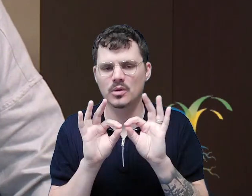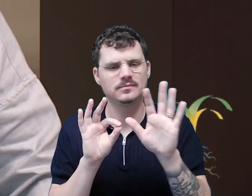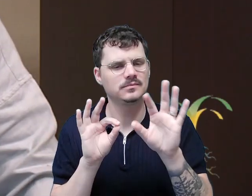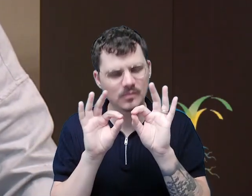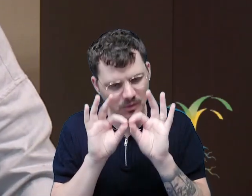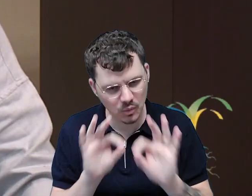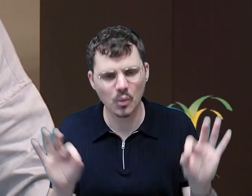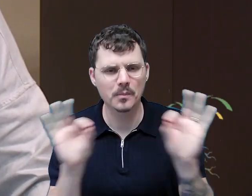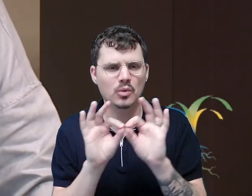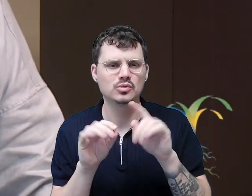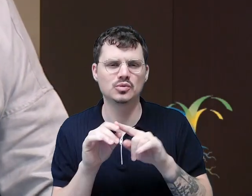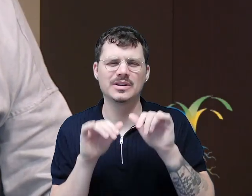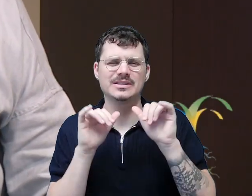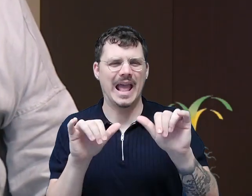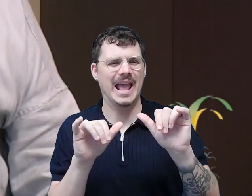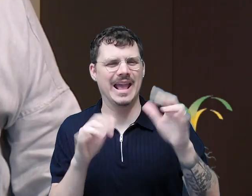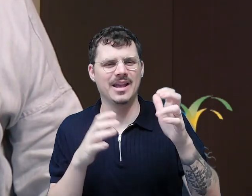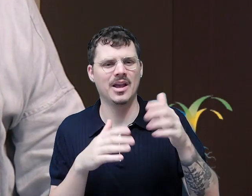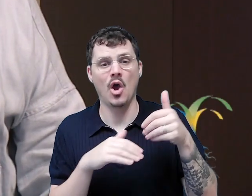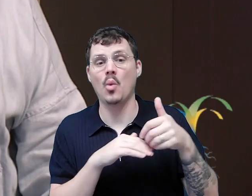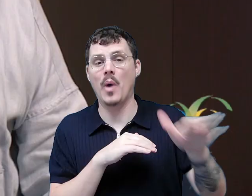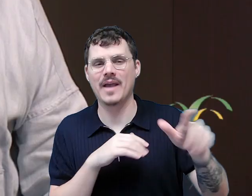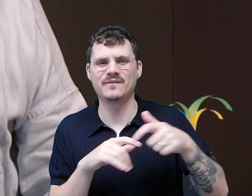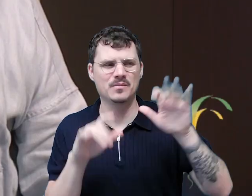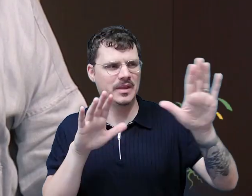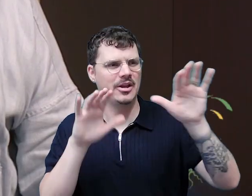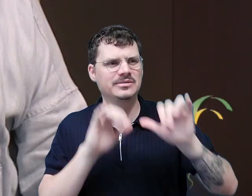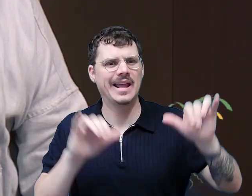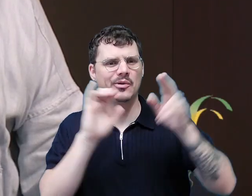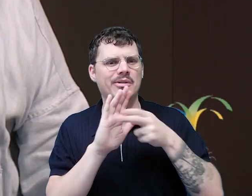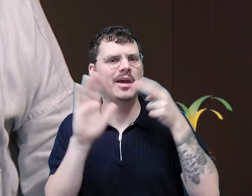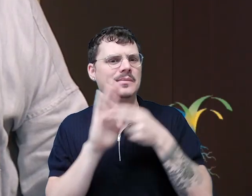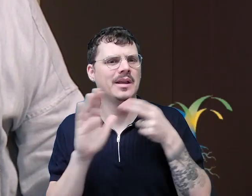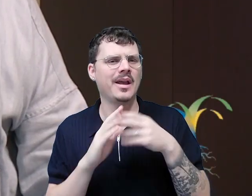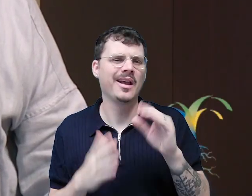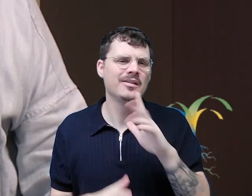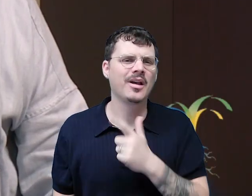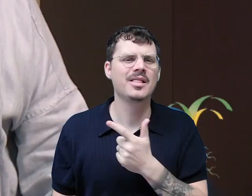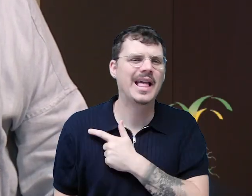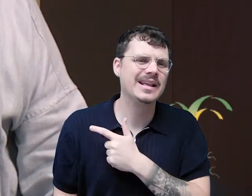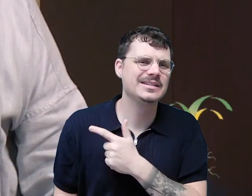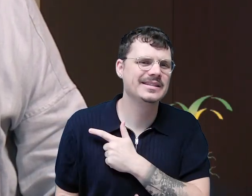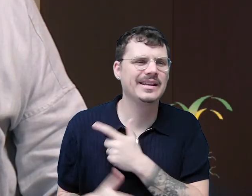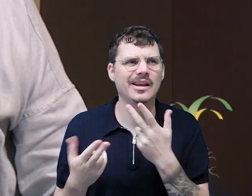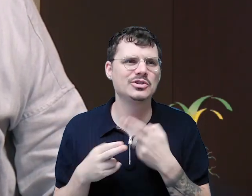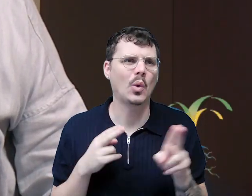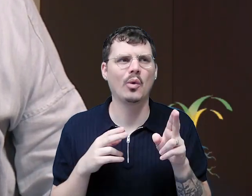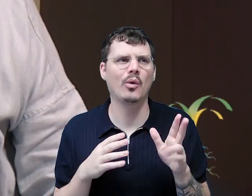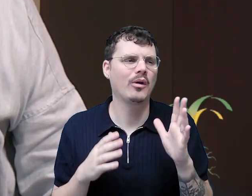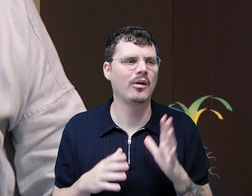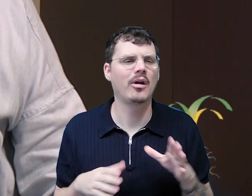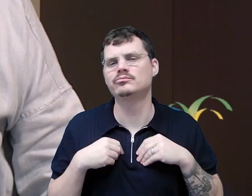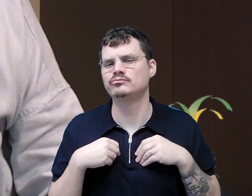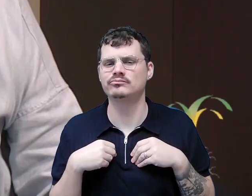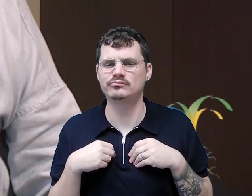So important to stay away from the stereotypes and the